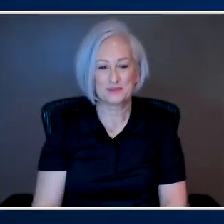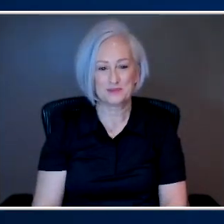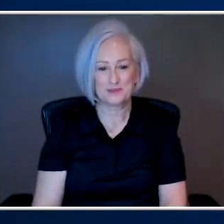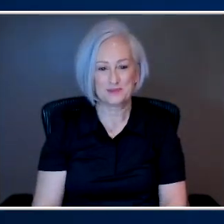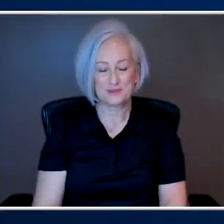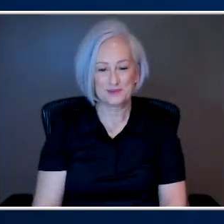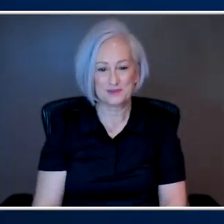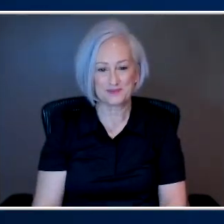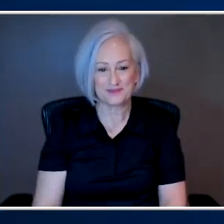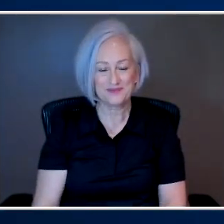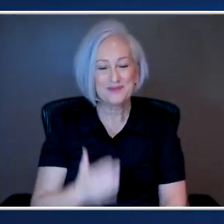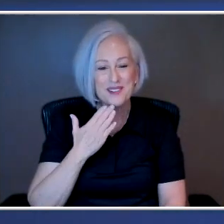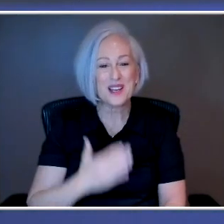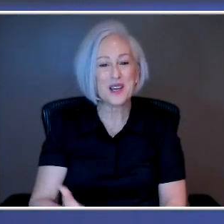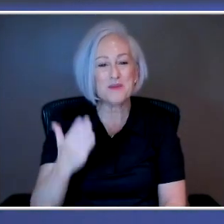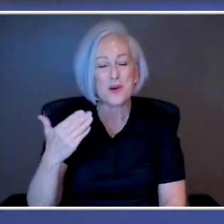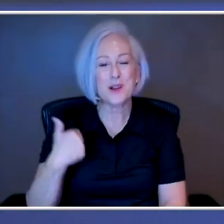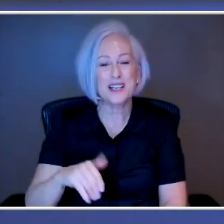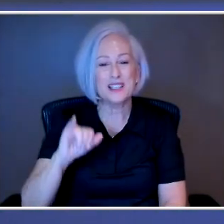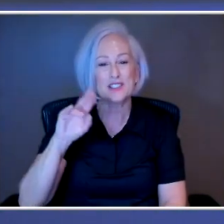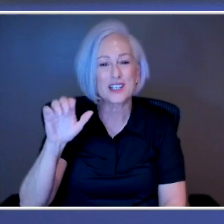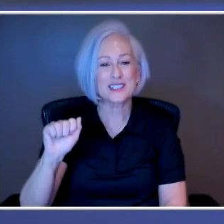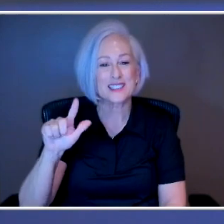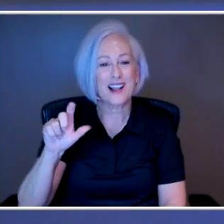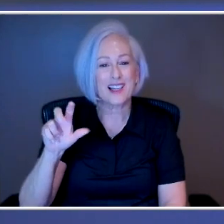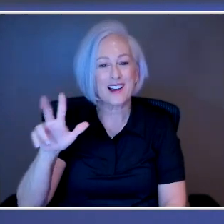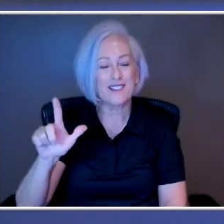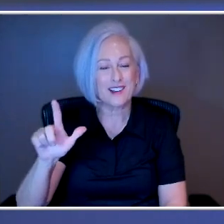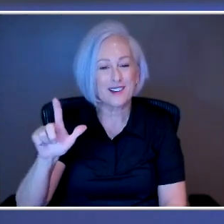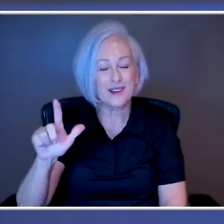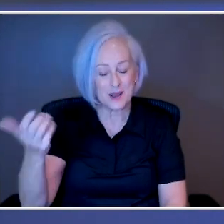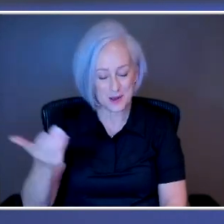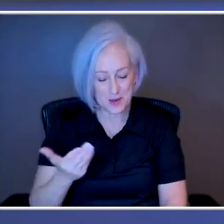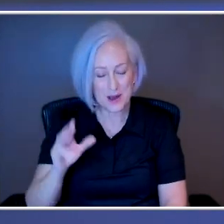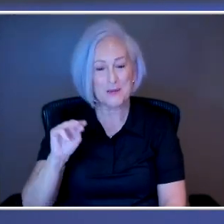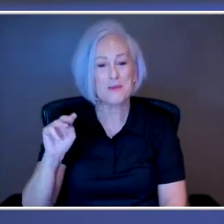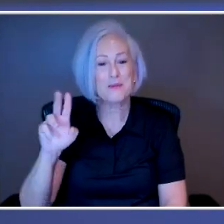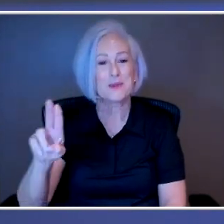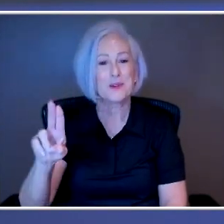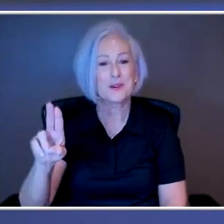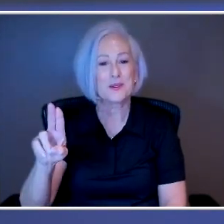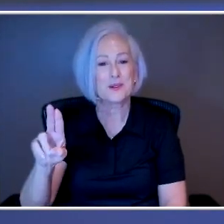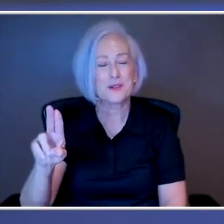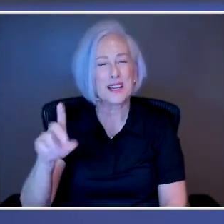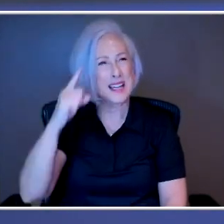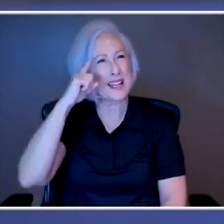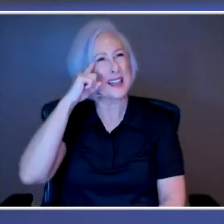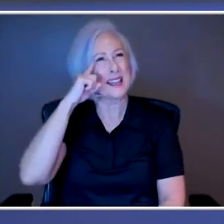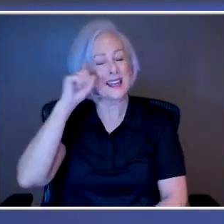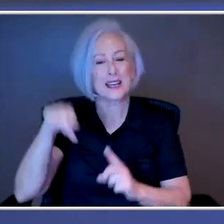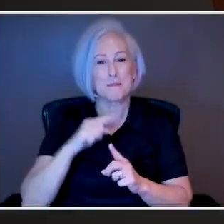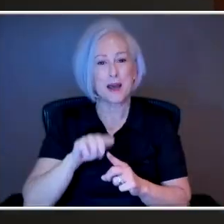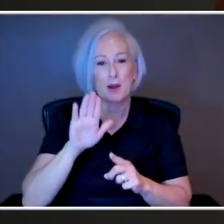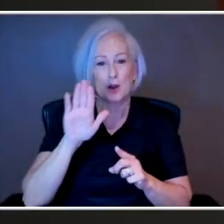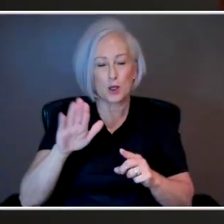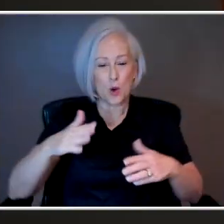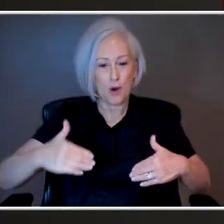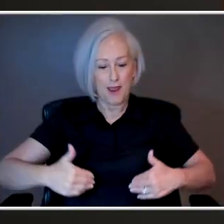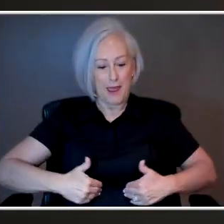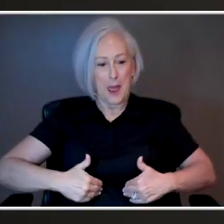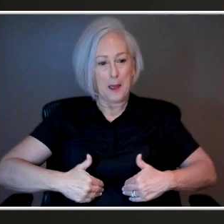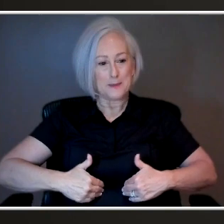Good morning. I'm Jessica Lovell, and welcome to the Morning Medical Update. Take a second to think about your abs. Yes, even if you don't